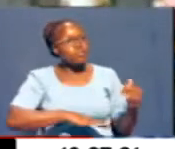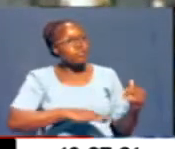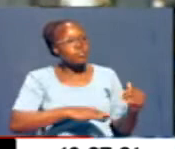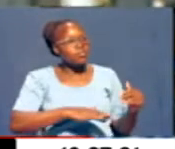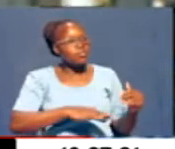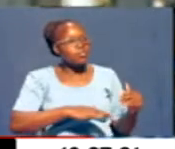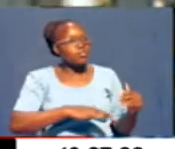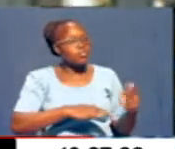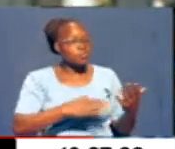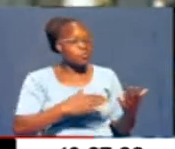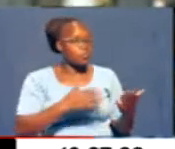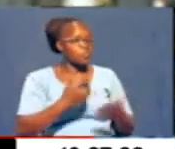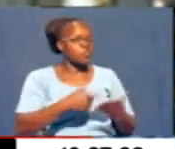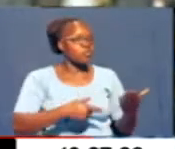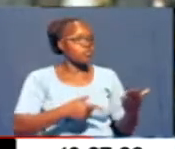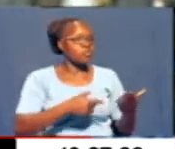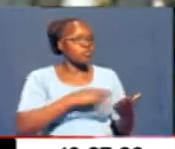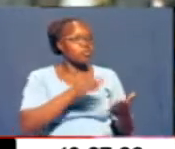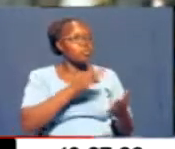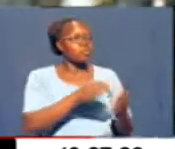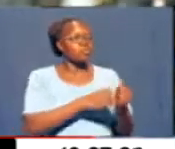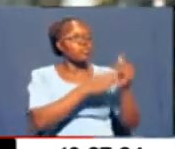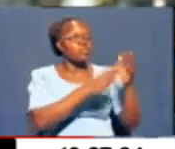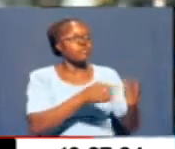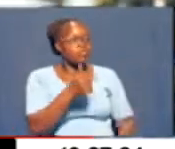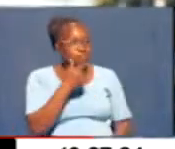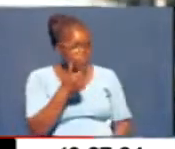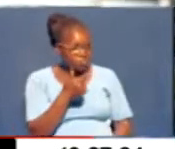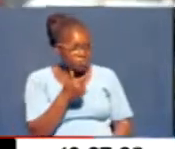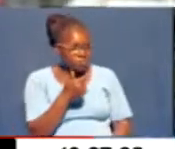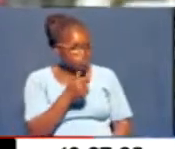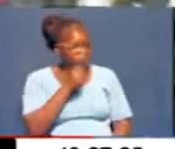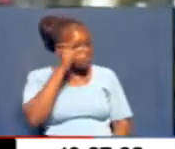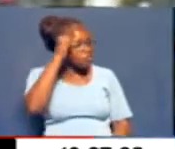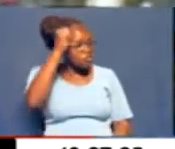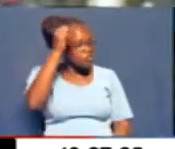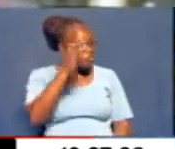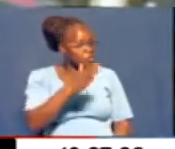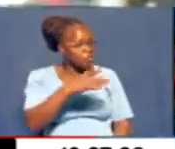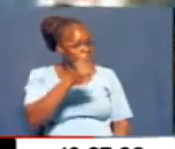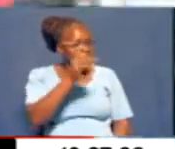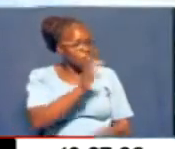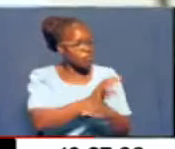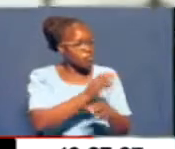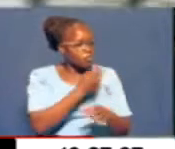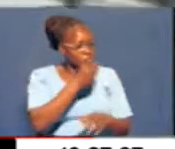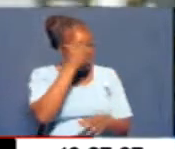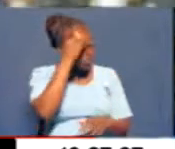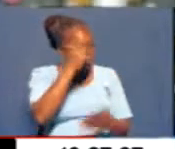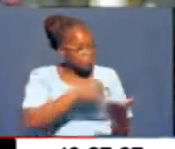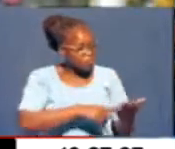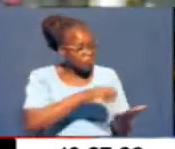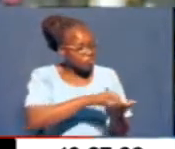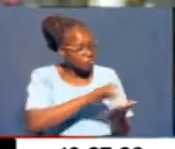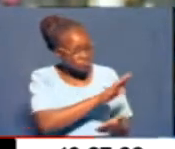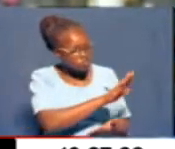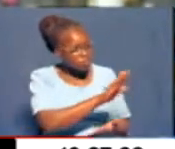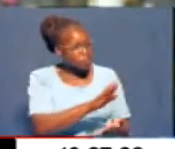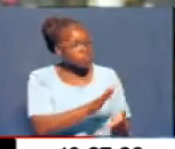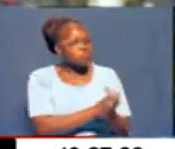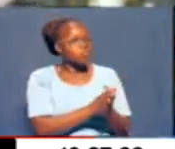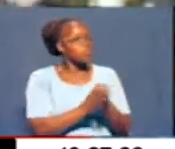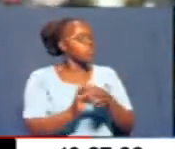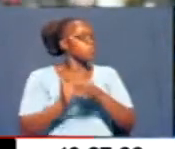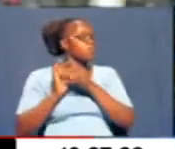our spiritual leaders say. So the politicians go to church in pretense that because of their position and our culture